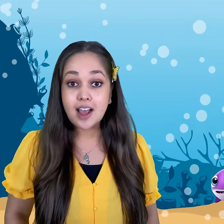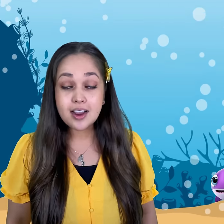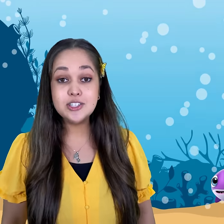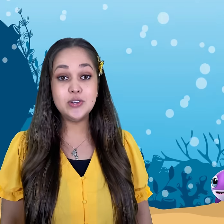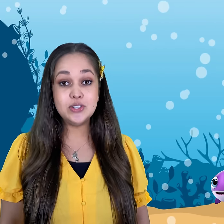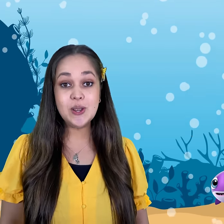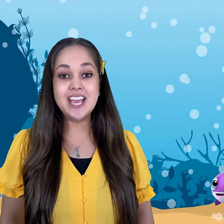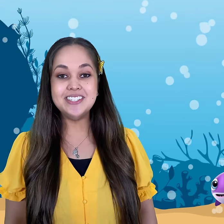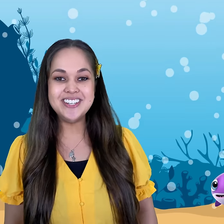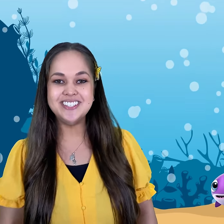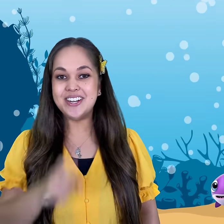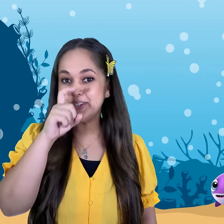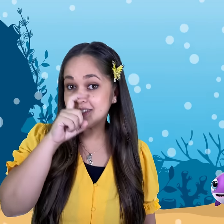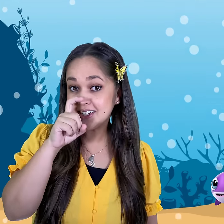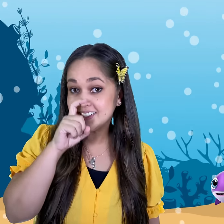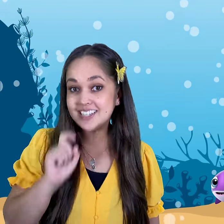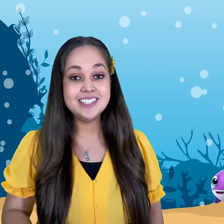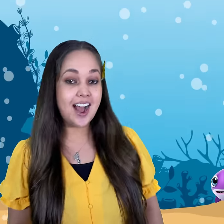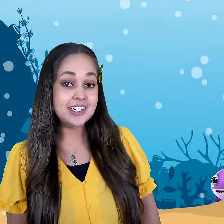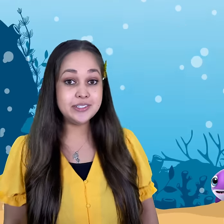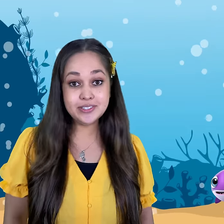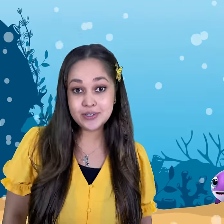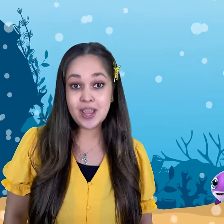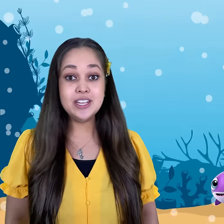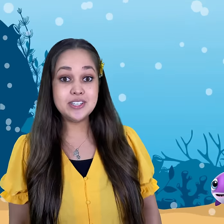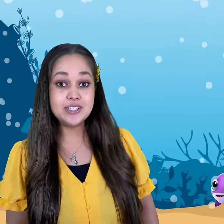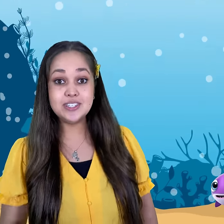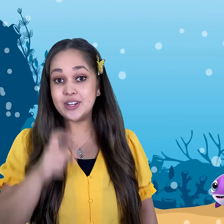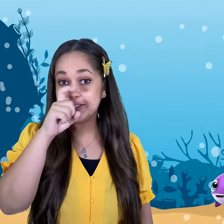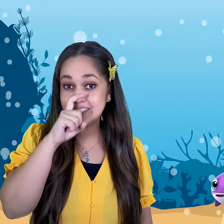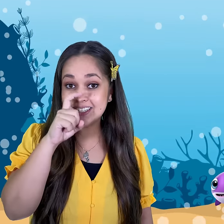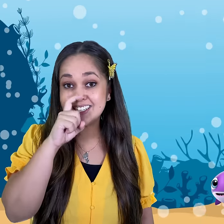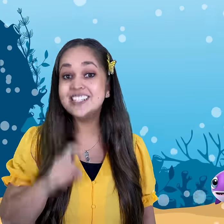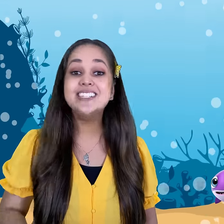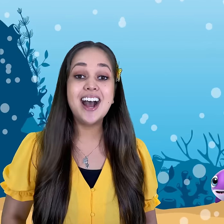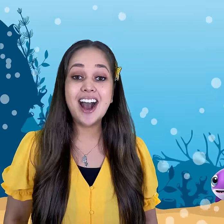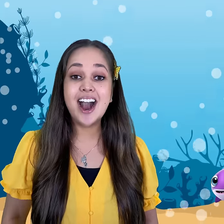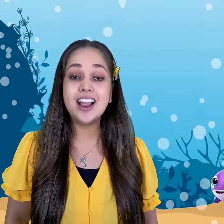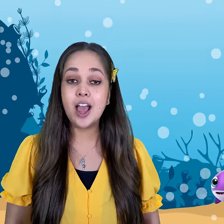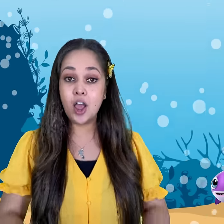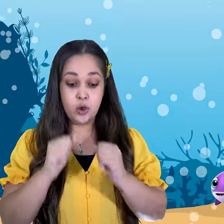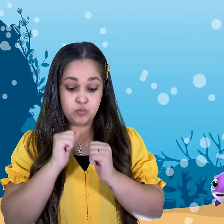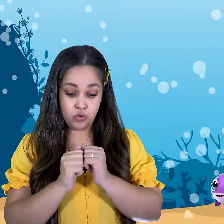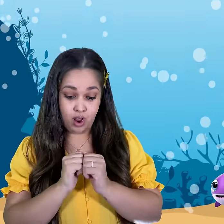Sister shark did do, sister shark did do, sister